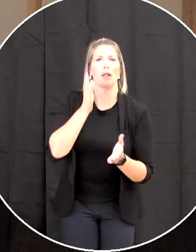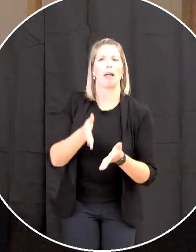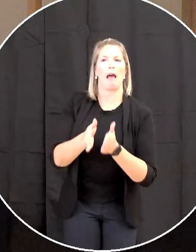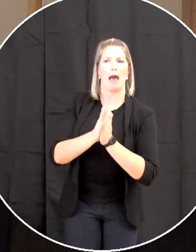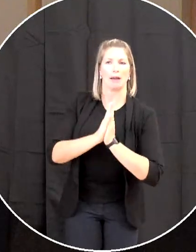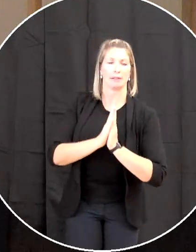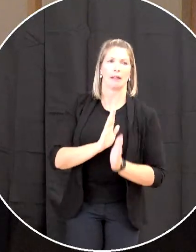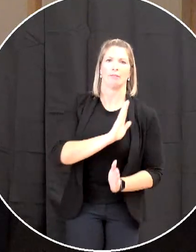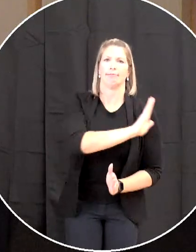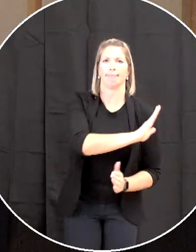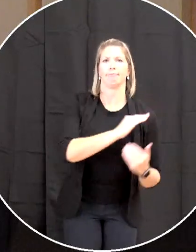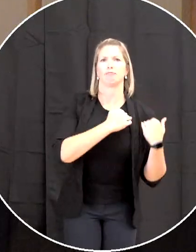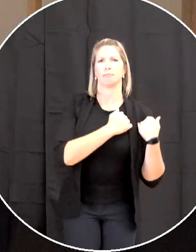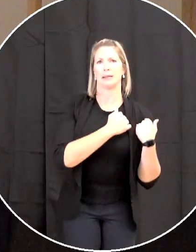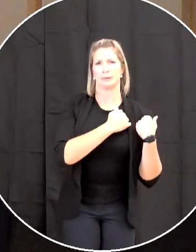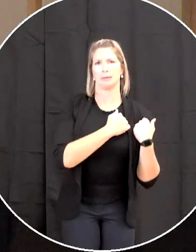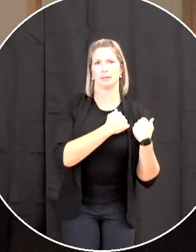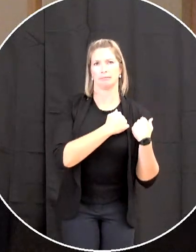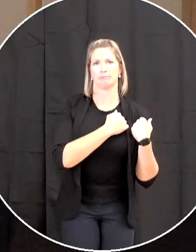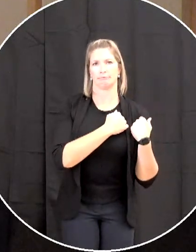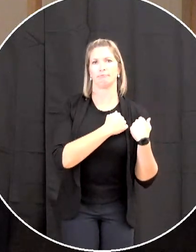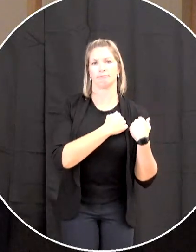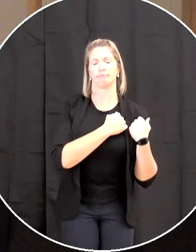that's outside of that would be government